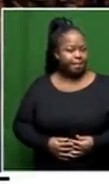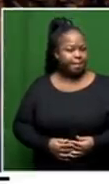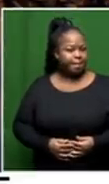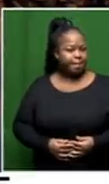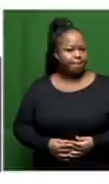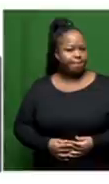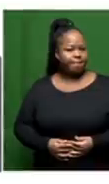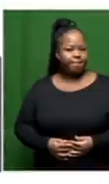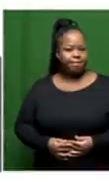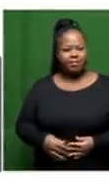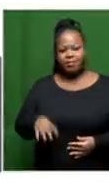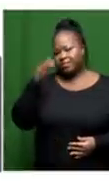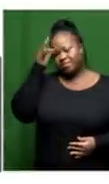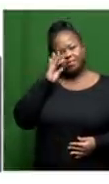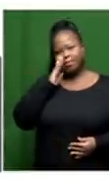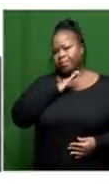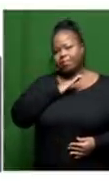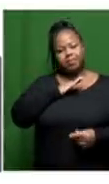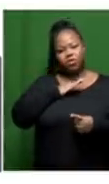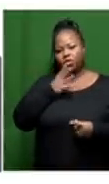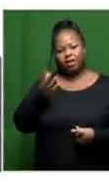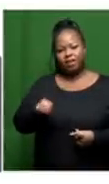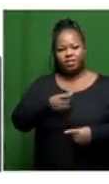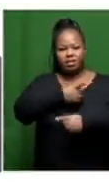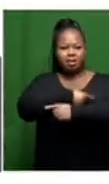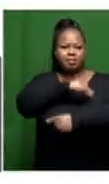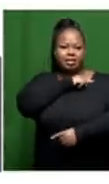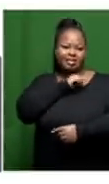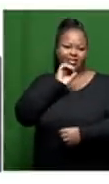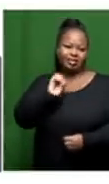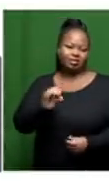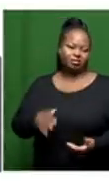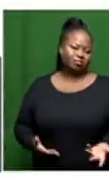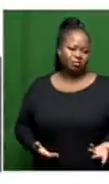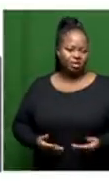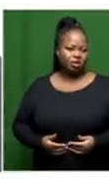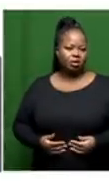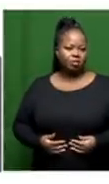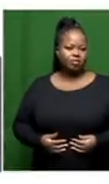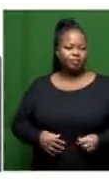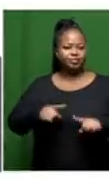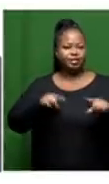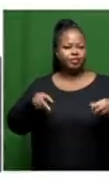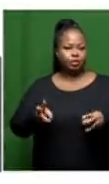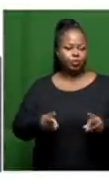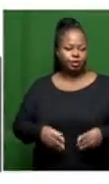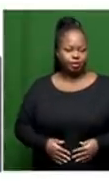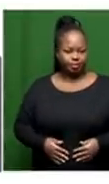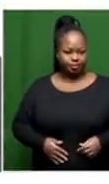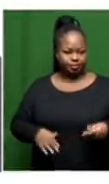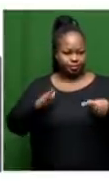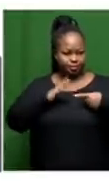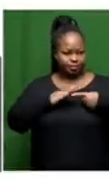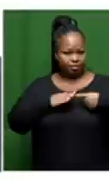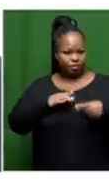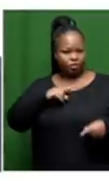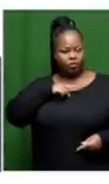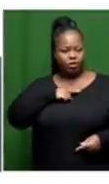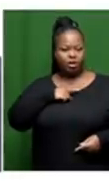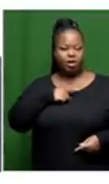The state does not have that capacity in a number of ways. Number one, the extent